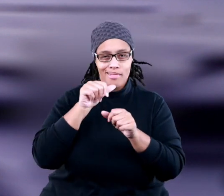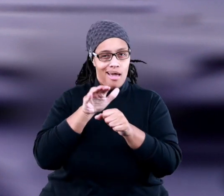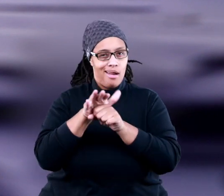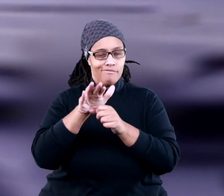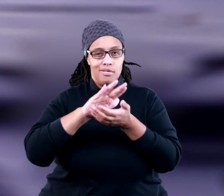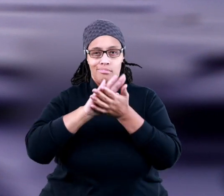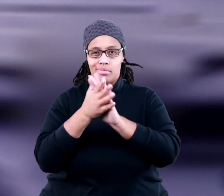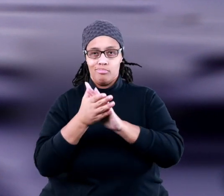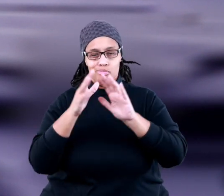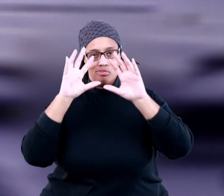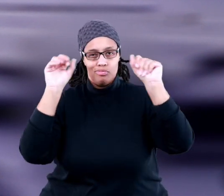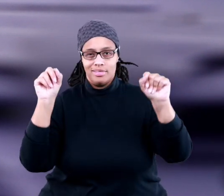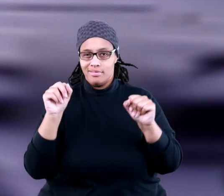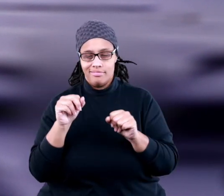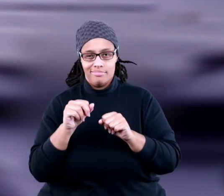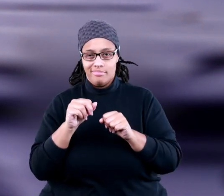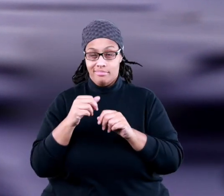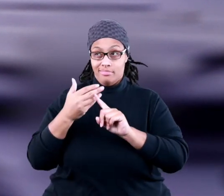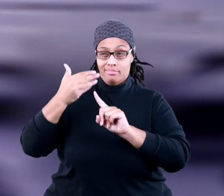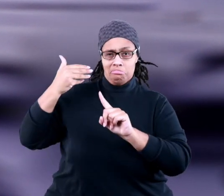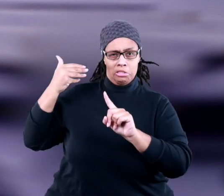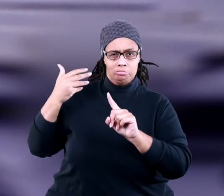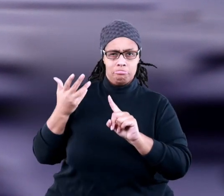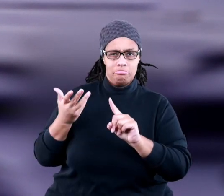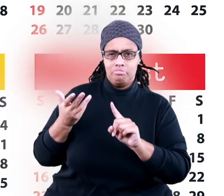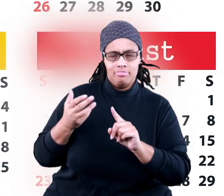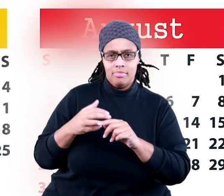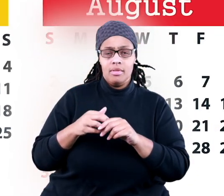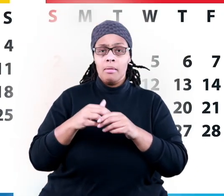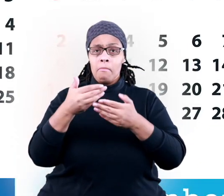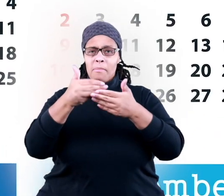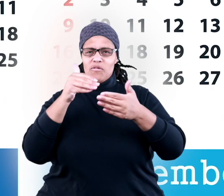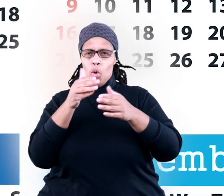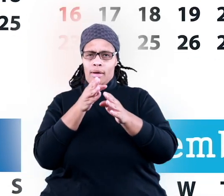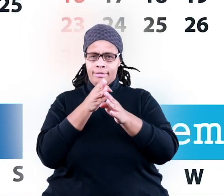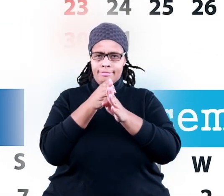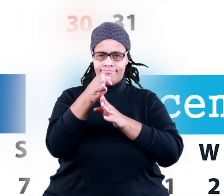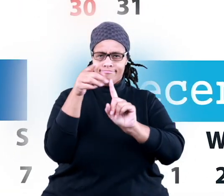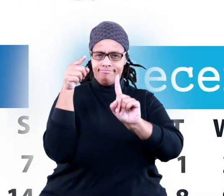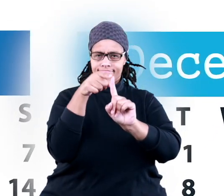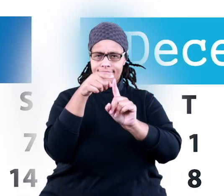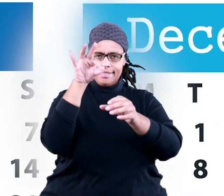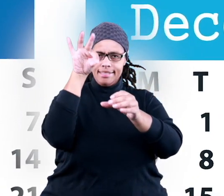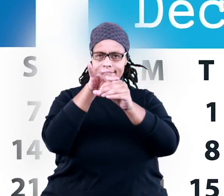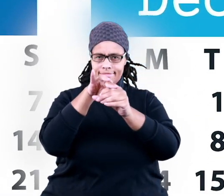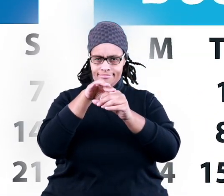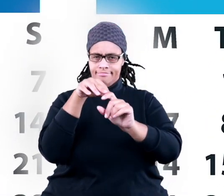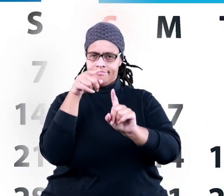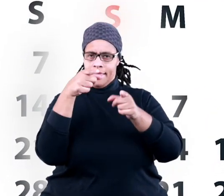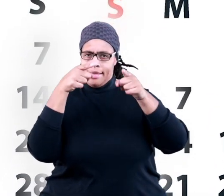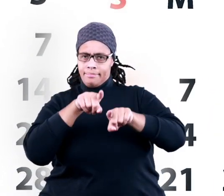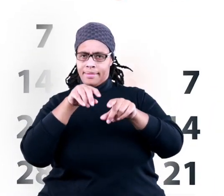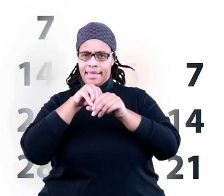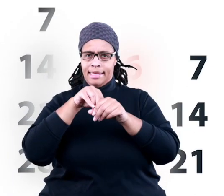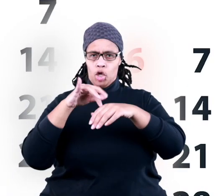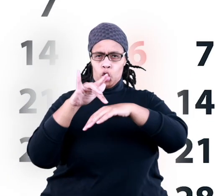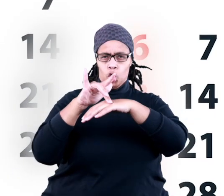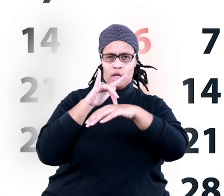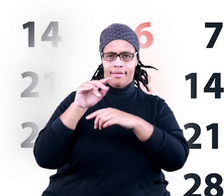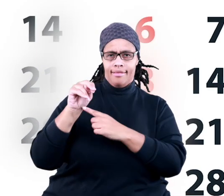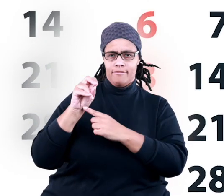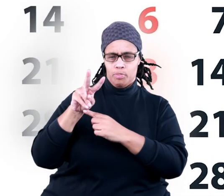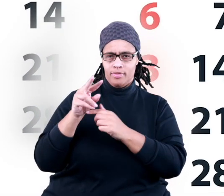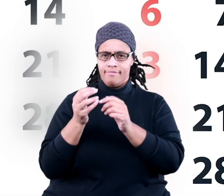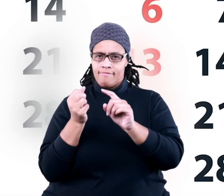to become president, at least not in recent years. Before the main election for president, which takes place in early